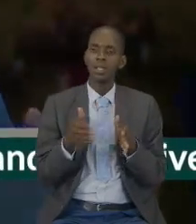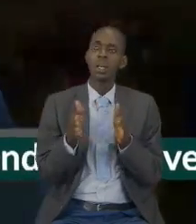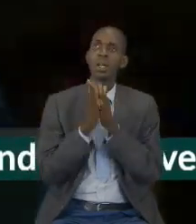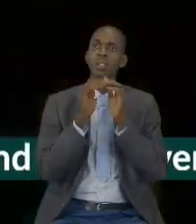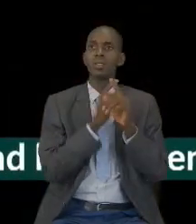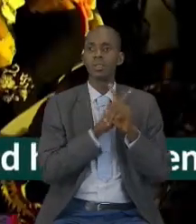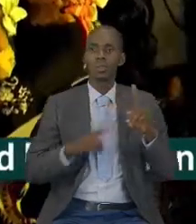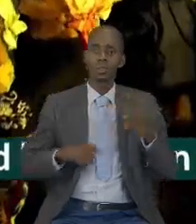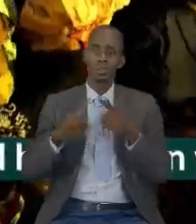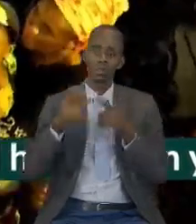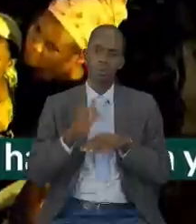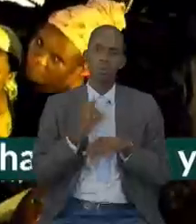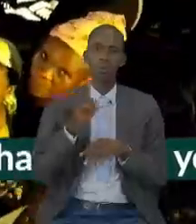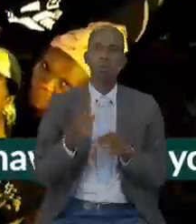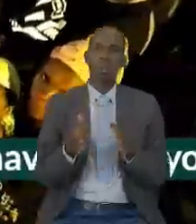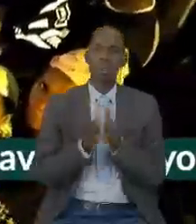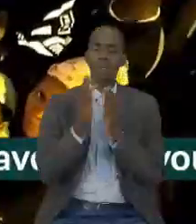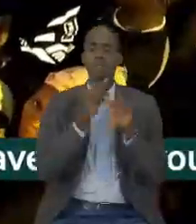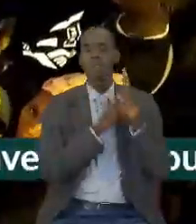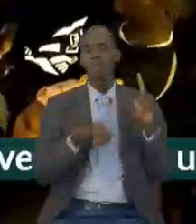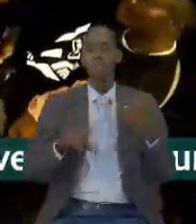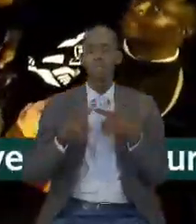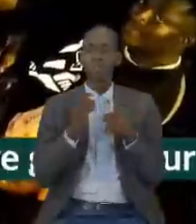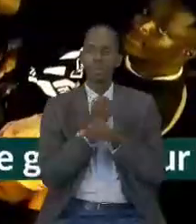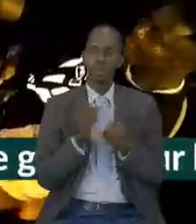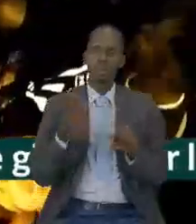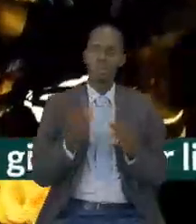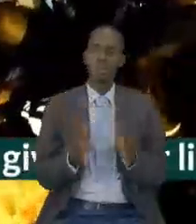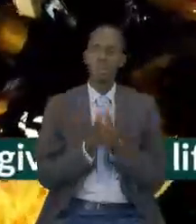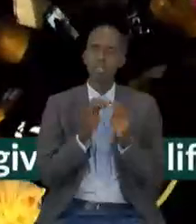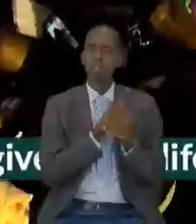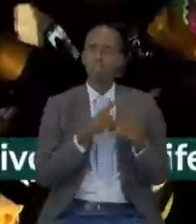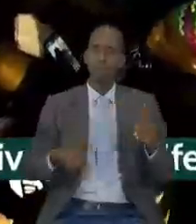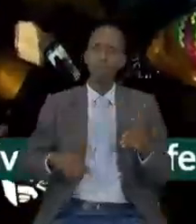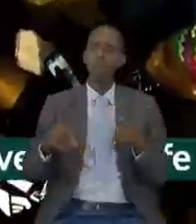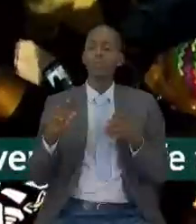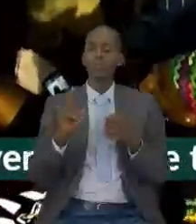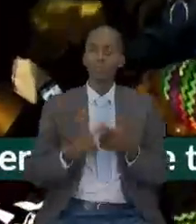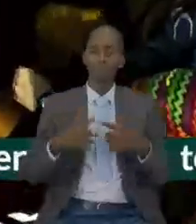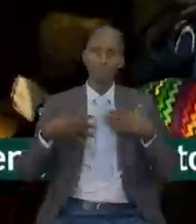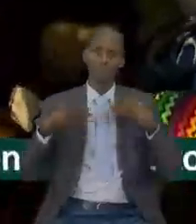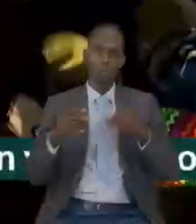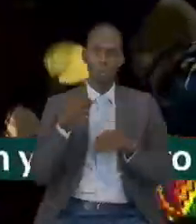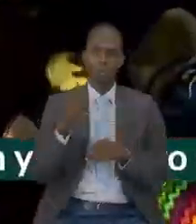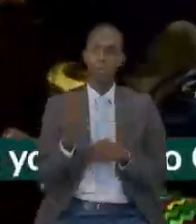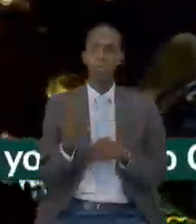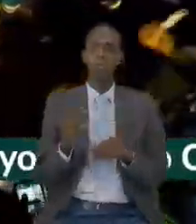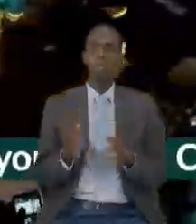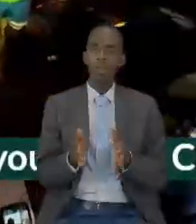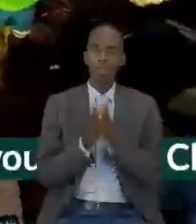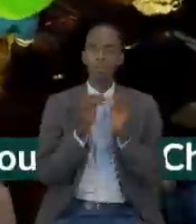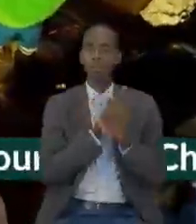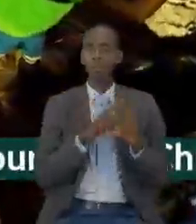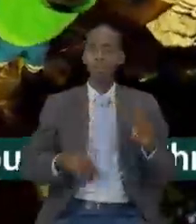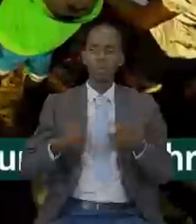assembly of brethren. Yes, if you are true, hands up. Okay, I'm seeing a hand there. If you are true, can I see? Yeah, you